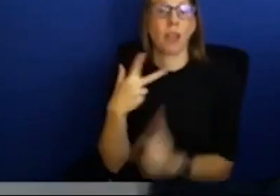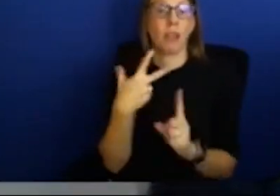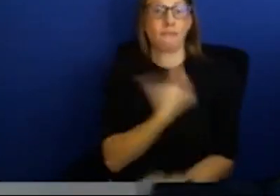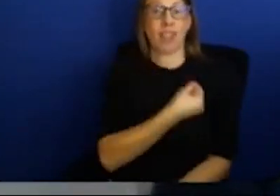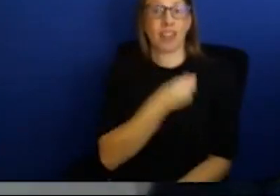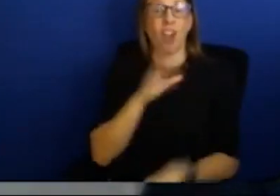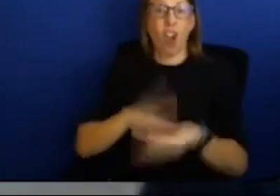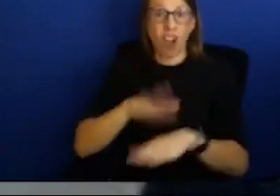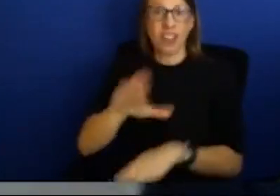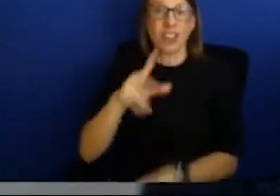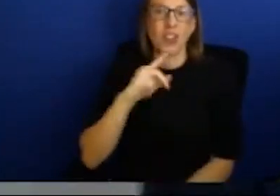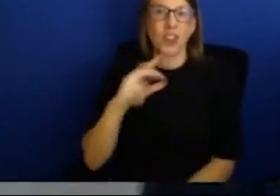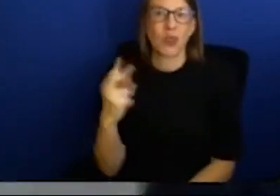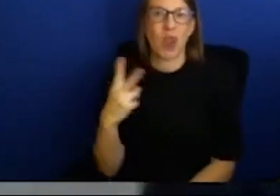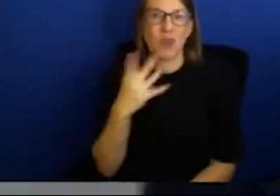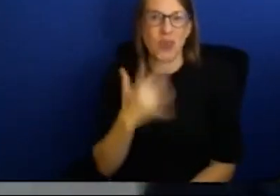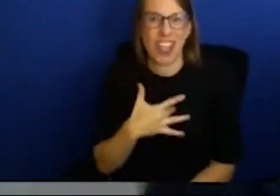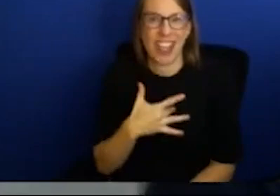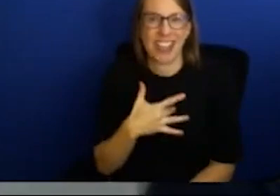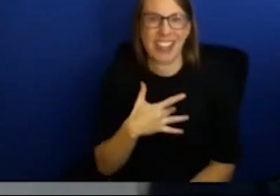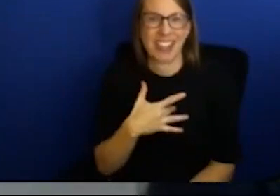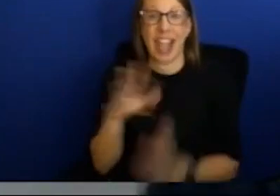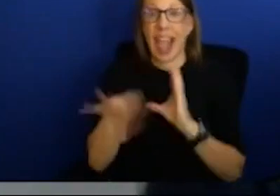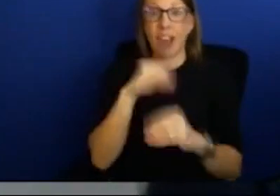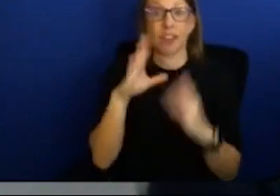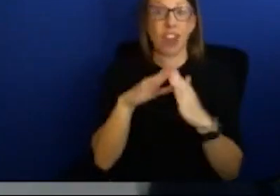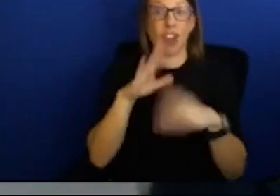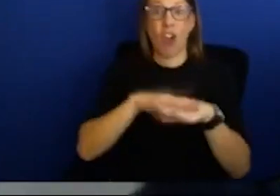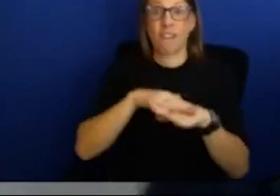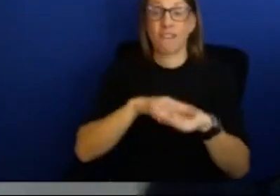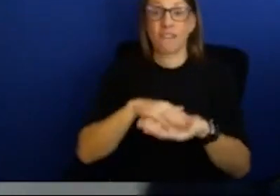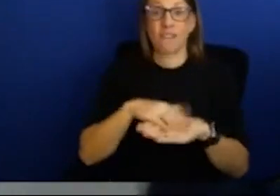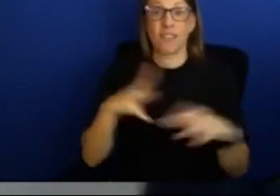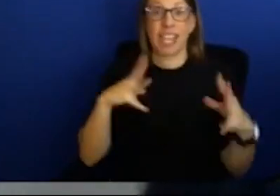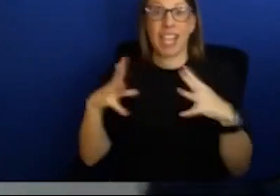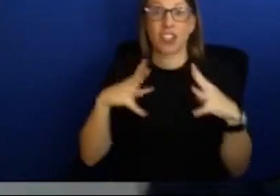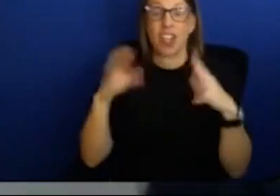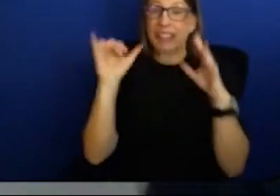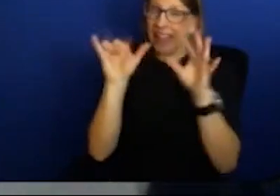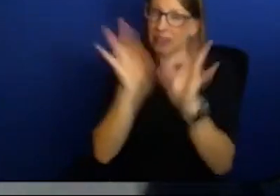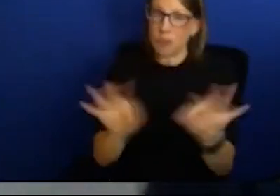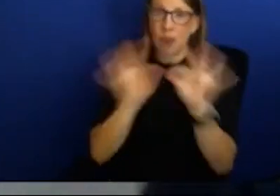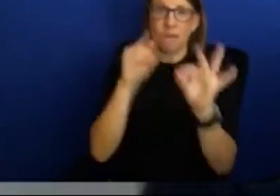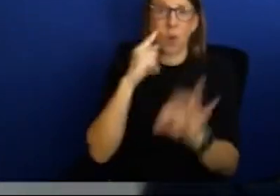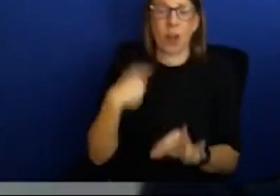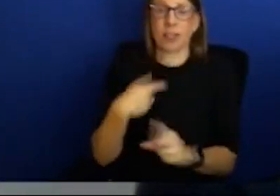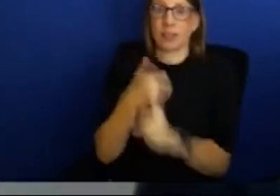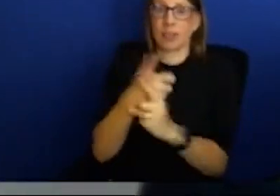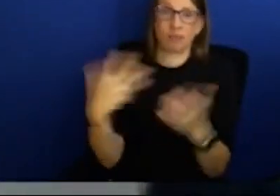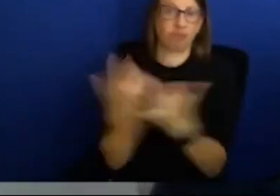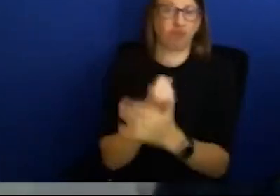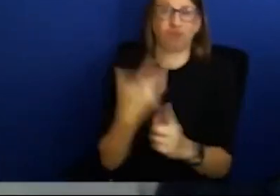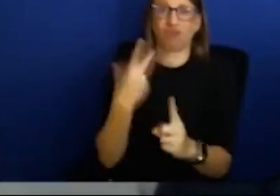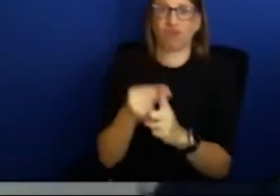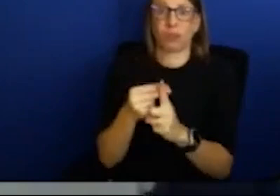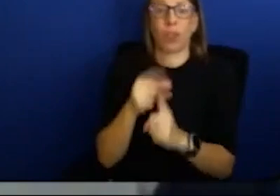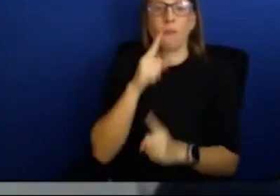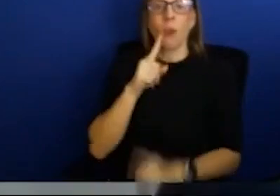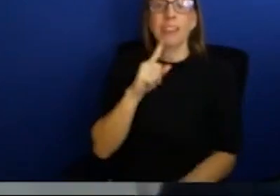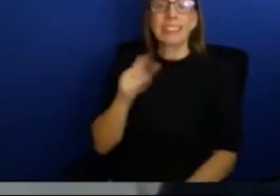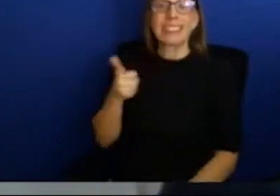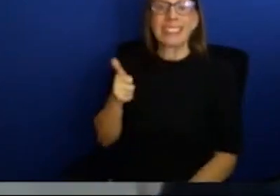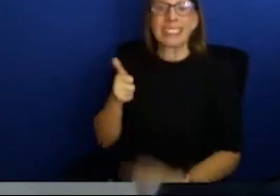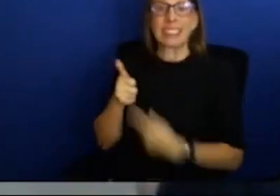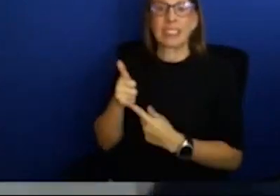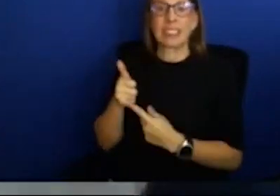his 12th birthday. And we were out of town on vacation during that time. It was that important to us that we get him vaccinated. And for our 10-year-old, we're very